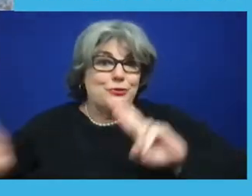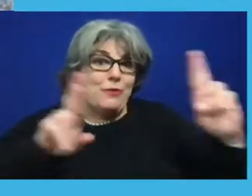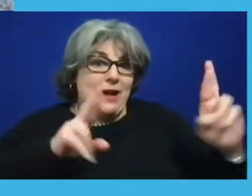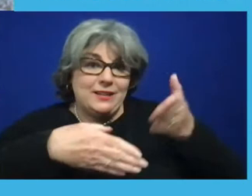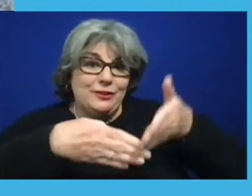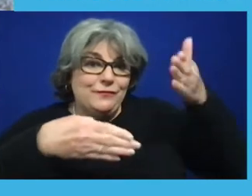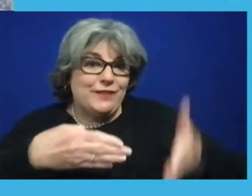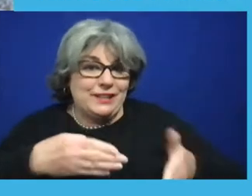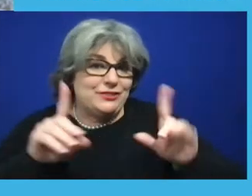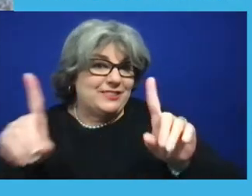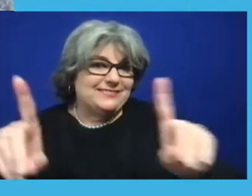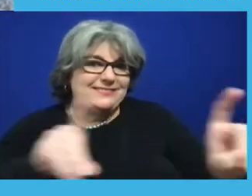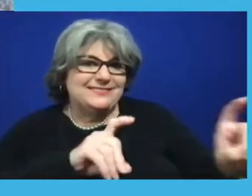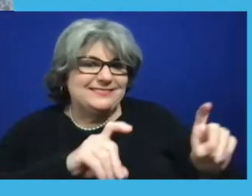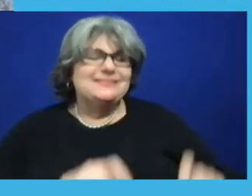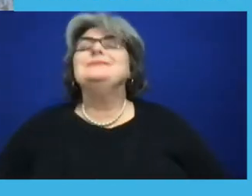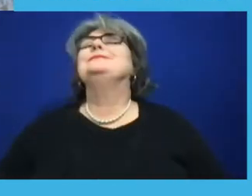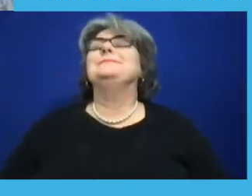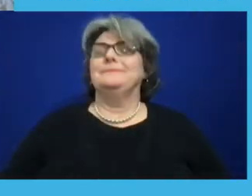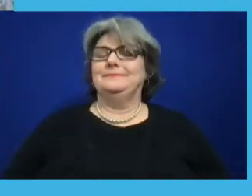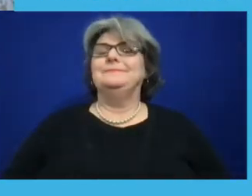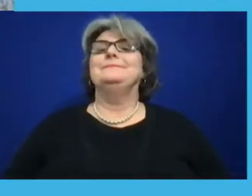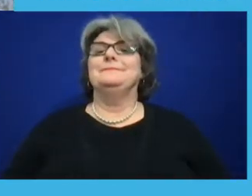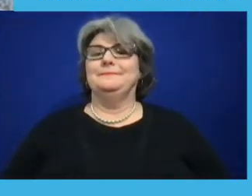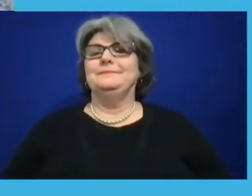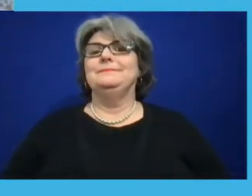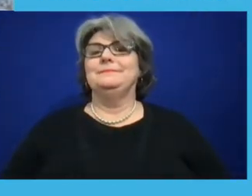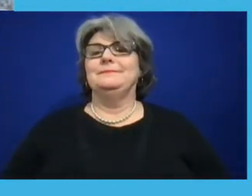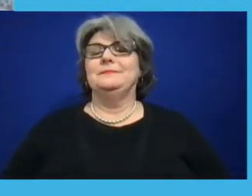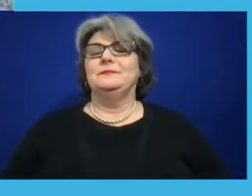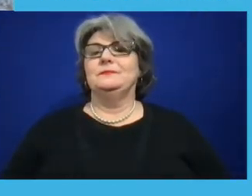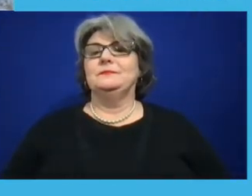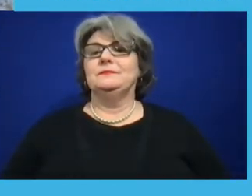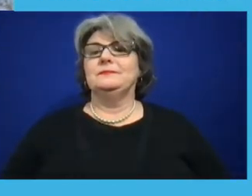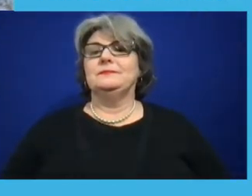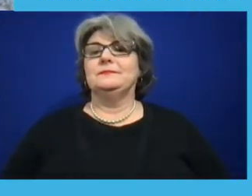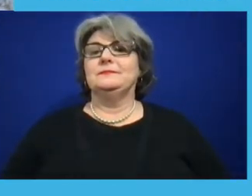unfinished business. Are you ready to get it done?